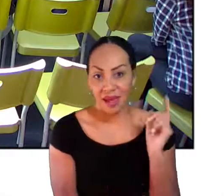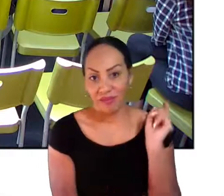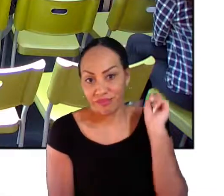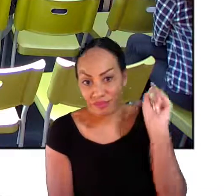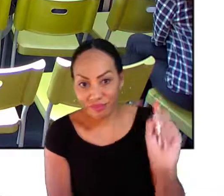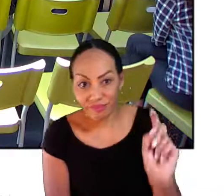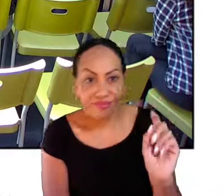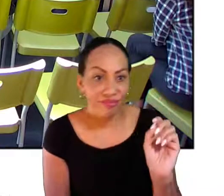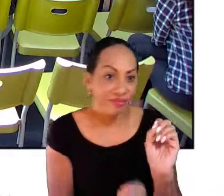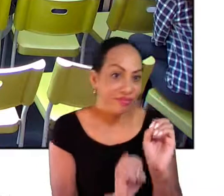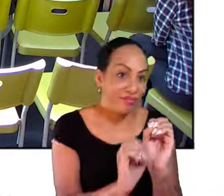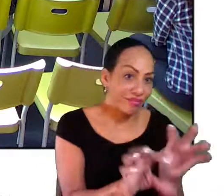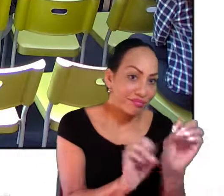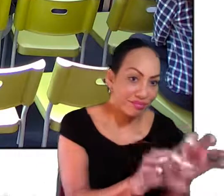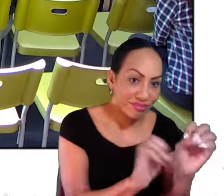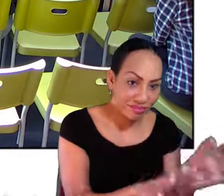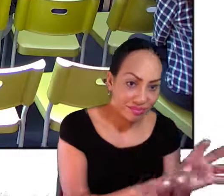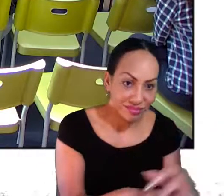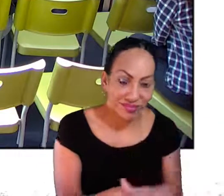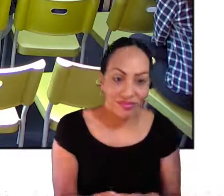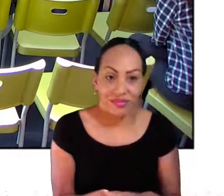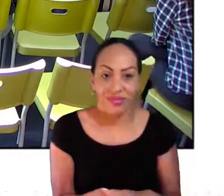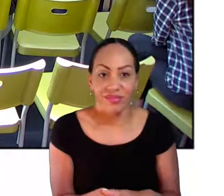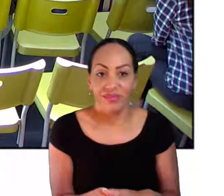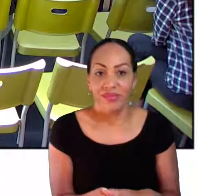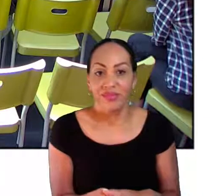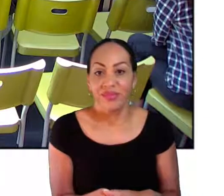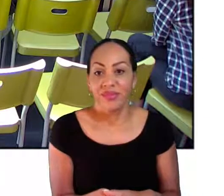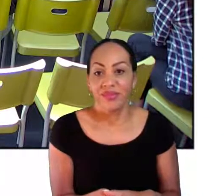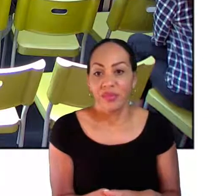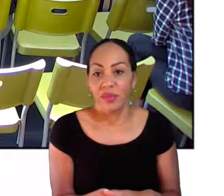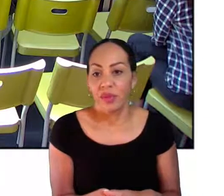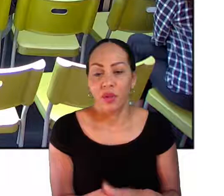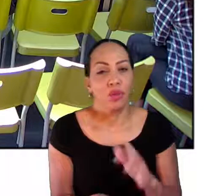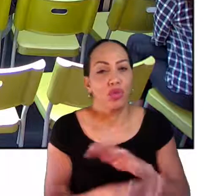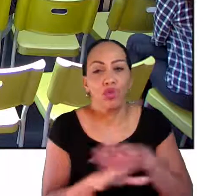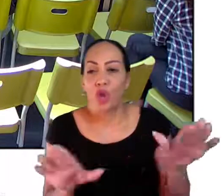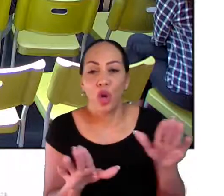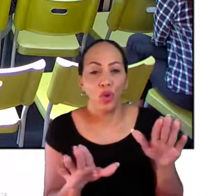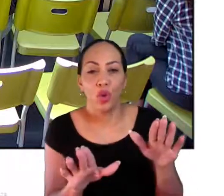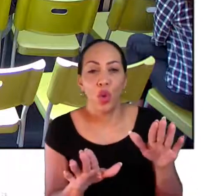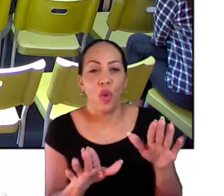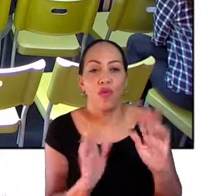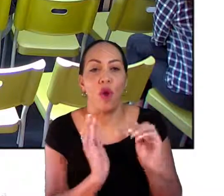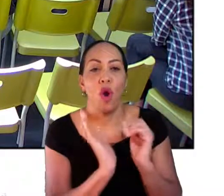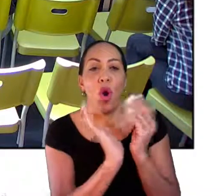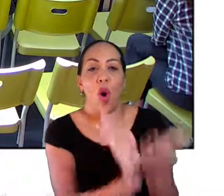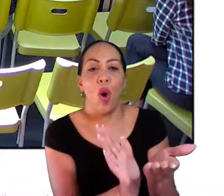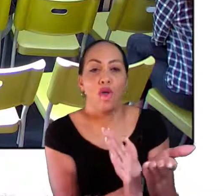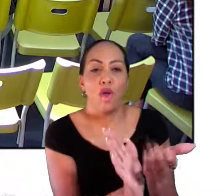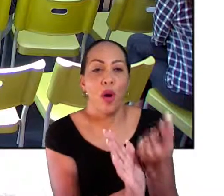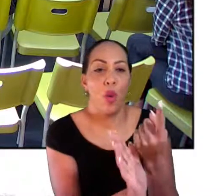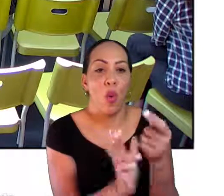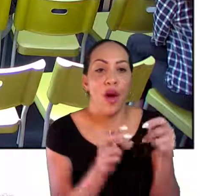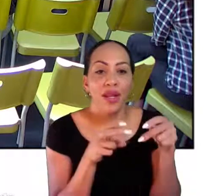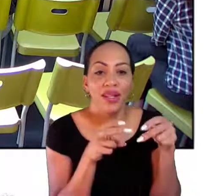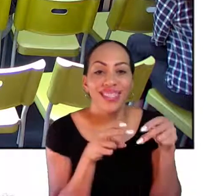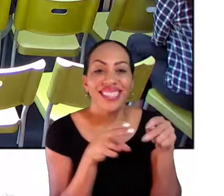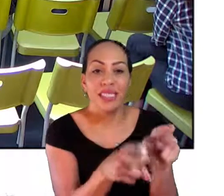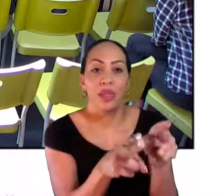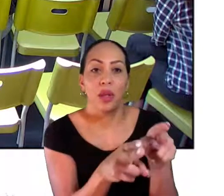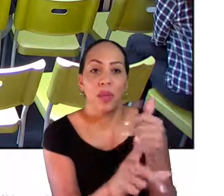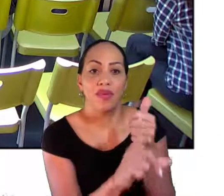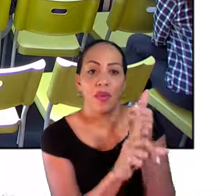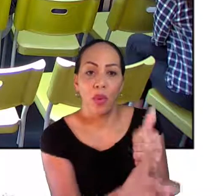you create more than one offer of support? Don't put all your eggs in one basket of creating one offer of support. There has to be that first little bit of understanding what people need